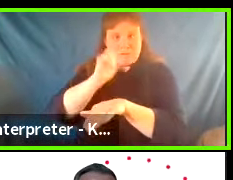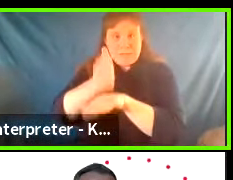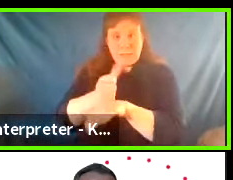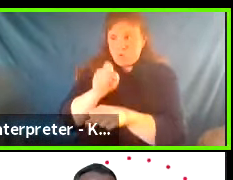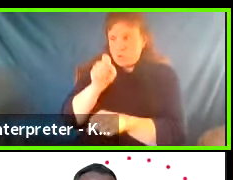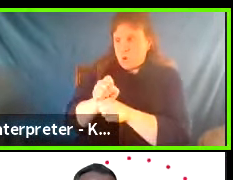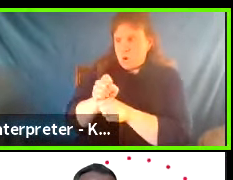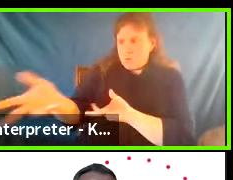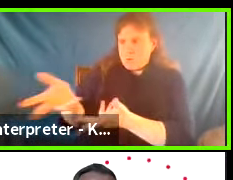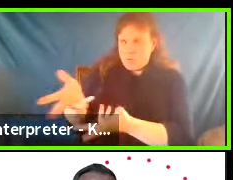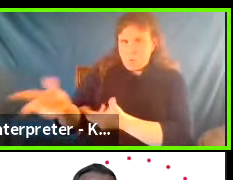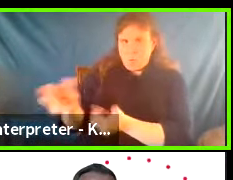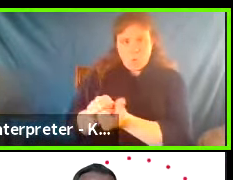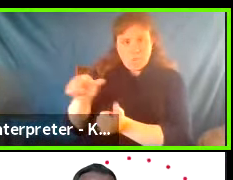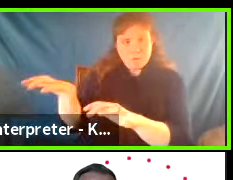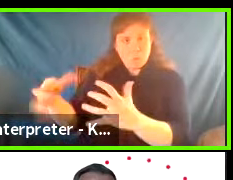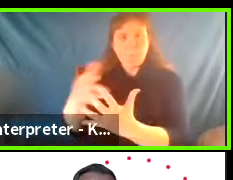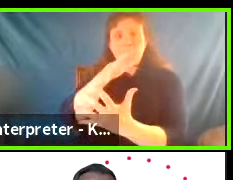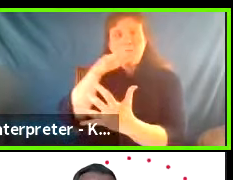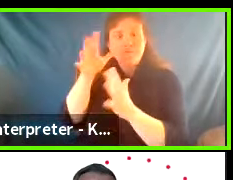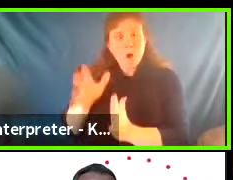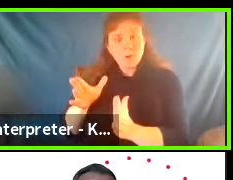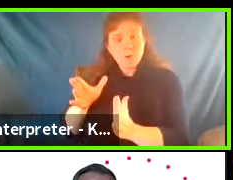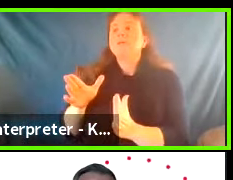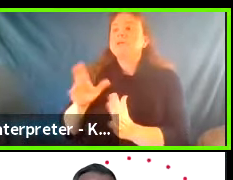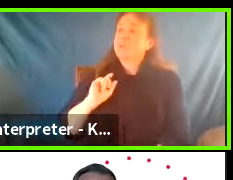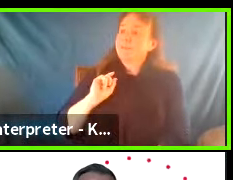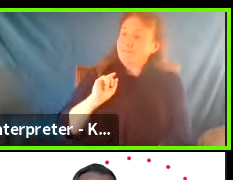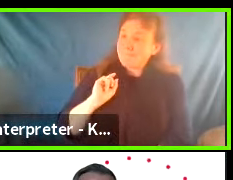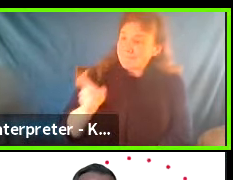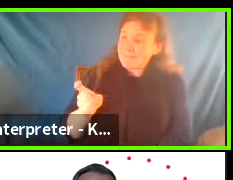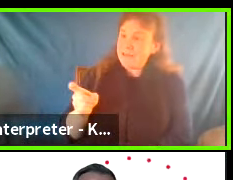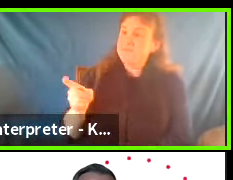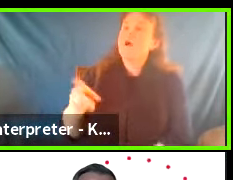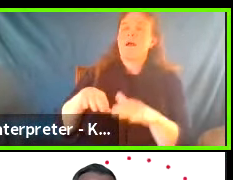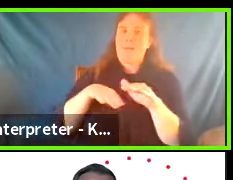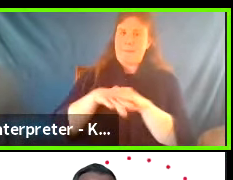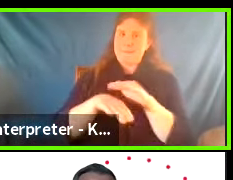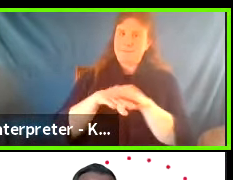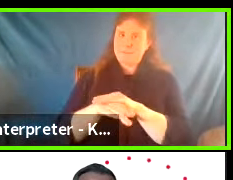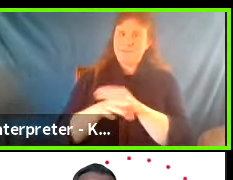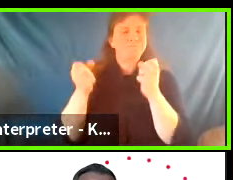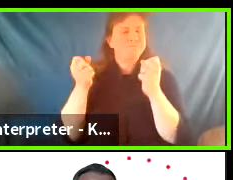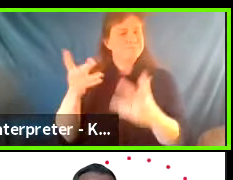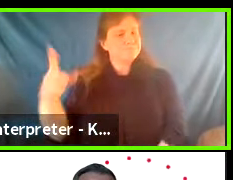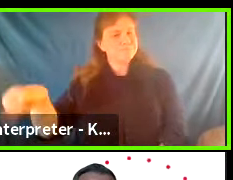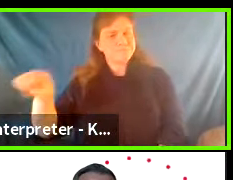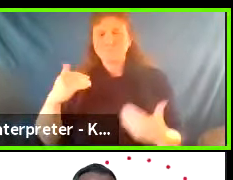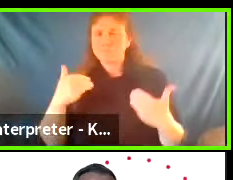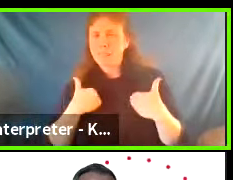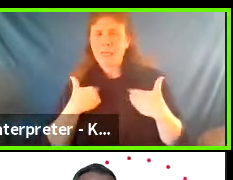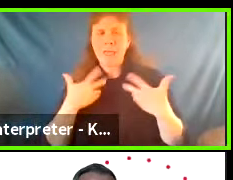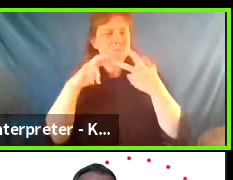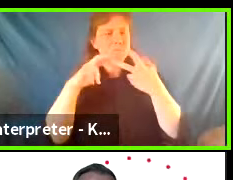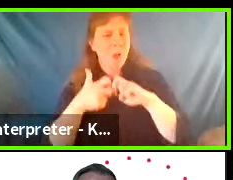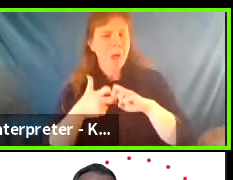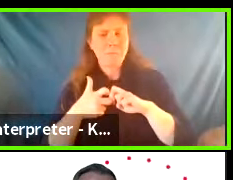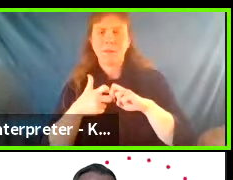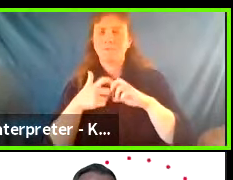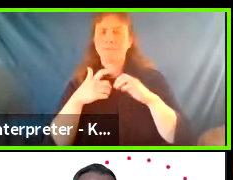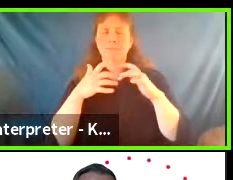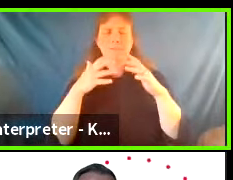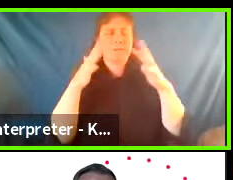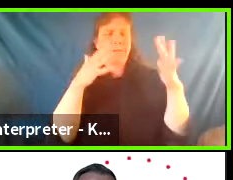so that they can have access, because many have so many issues just with the processes that